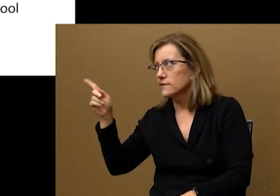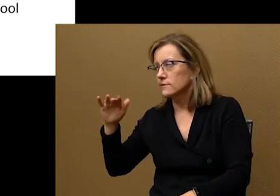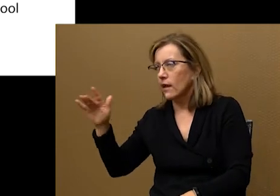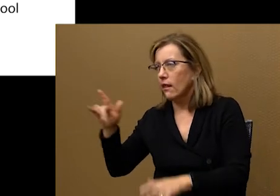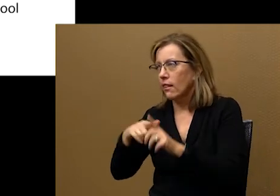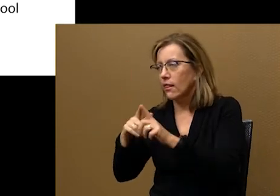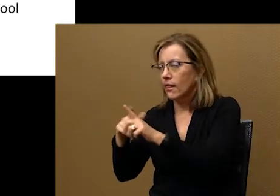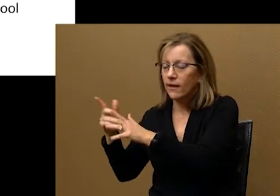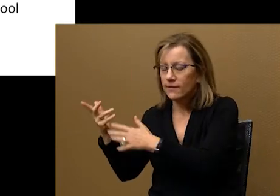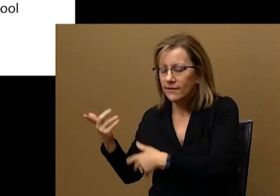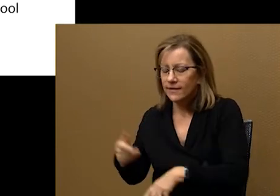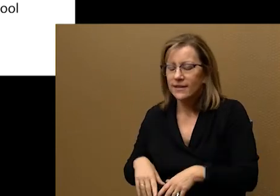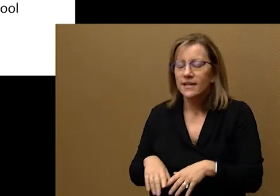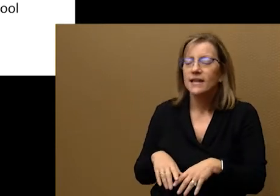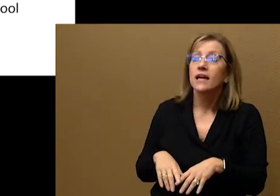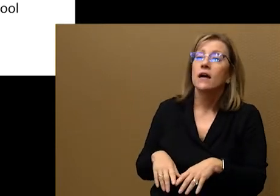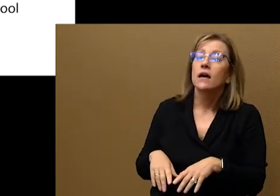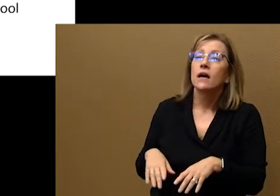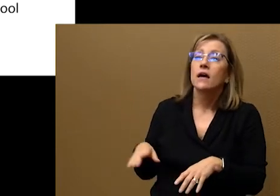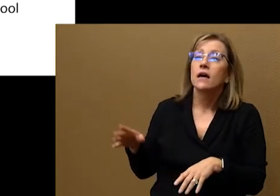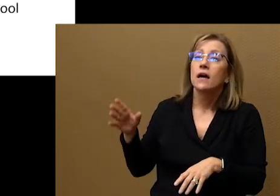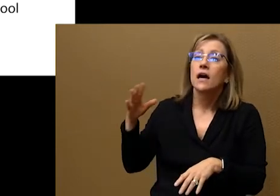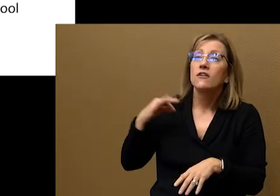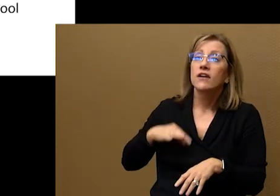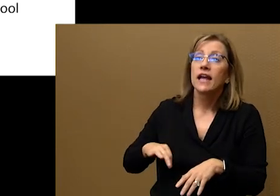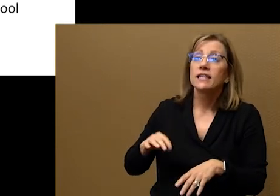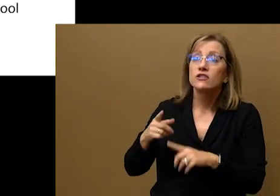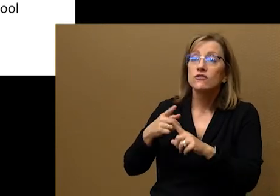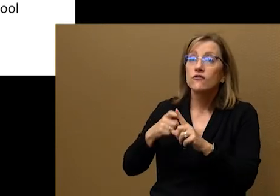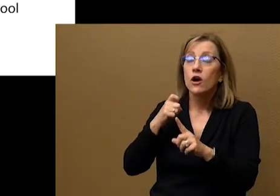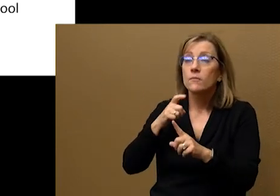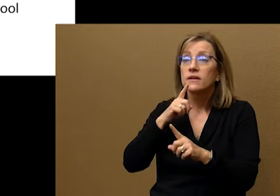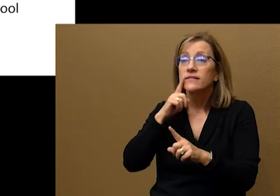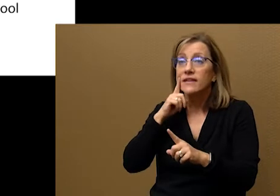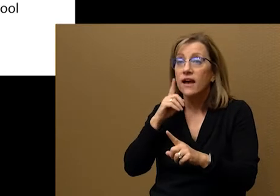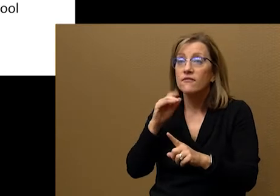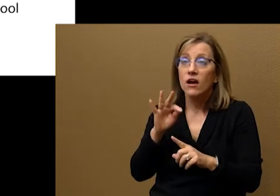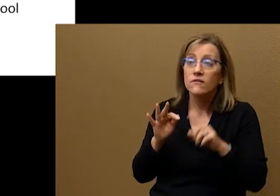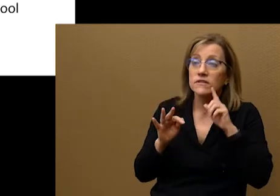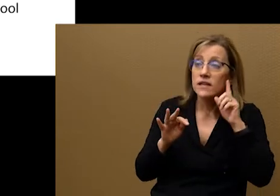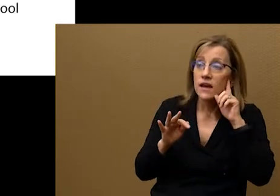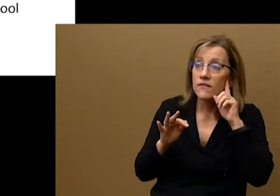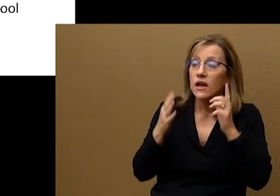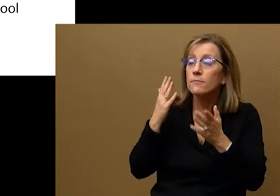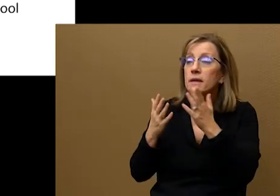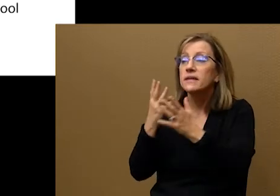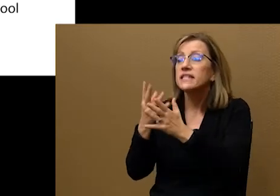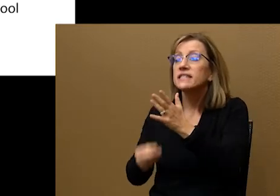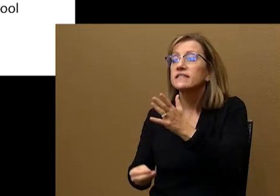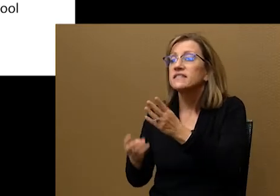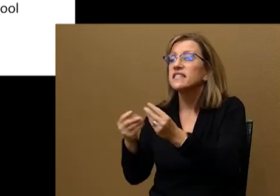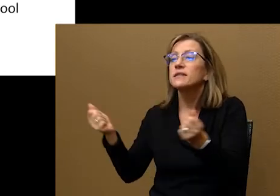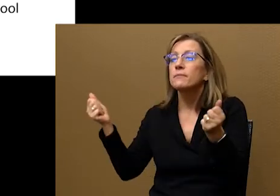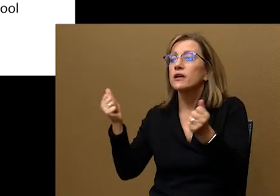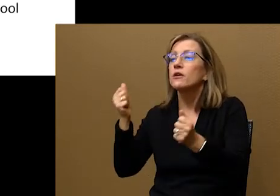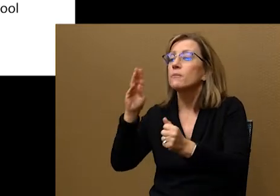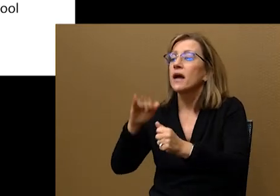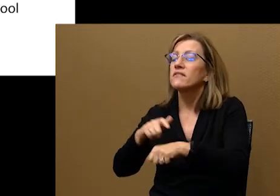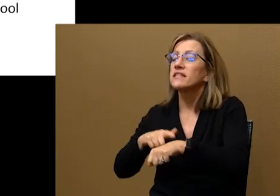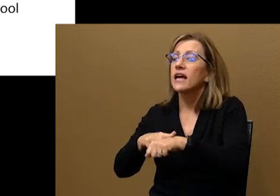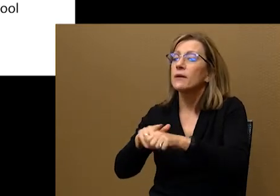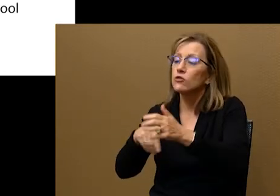M-A-R-S-C-H-A-R-K. The advantage that comes from being in a deaf child in a deaf family may disappear by the time you get to high